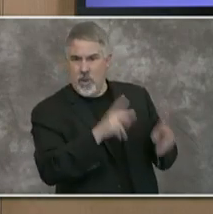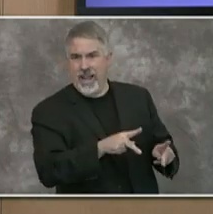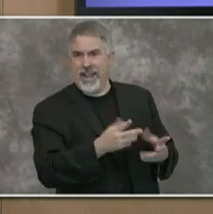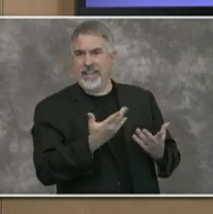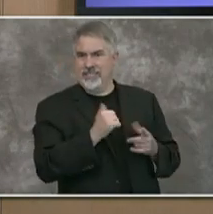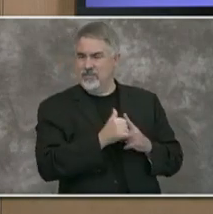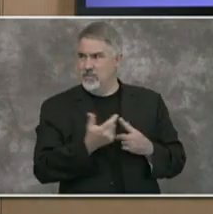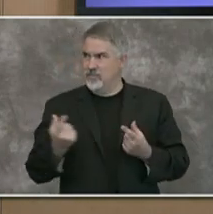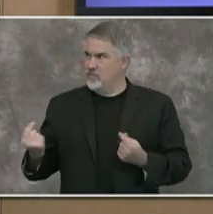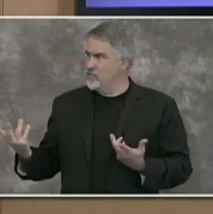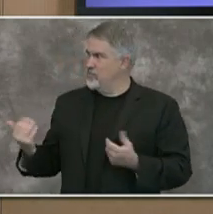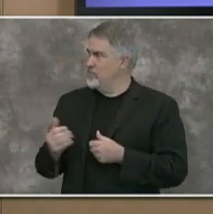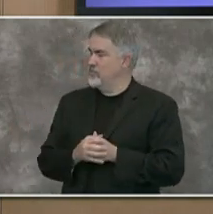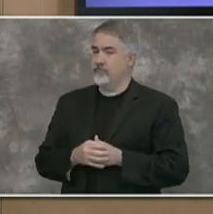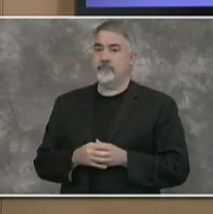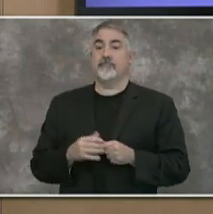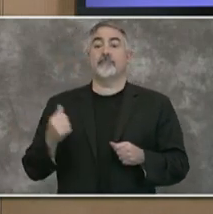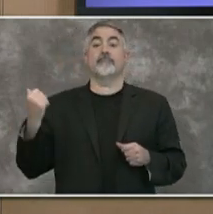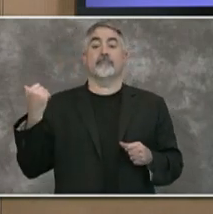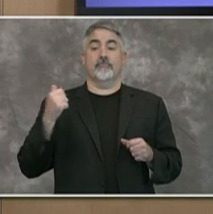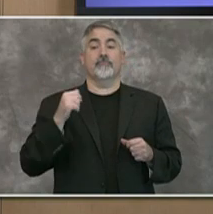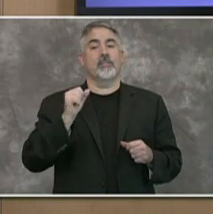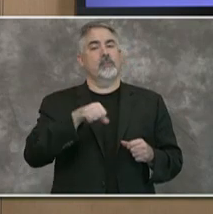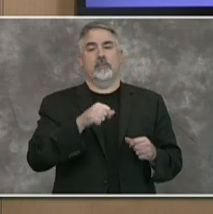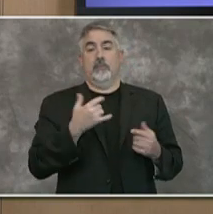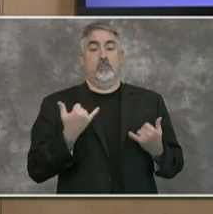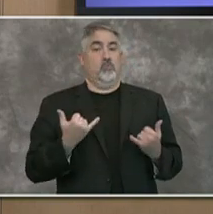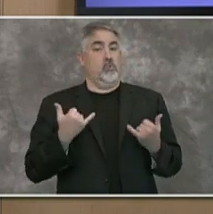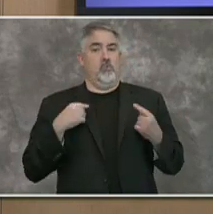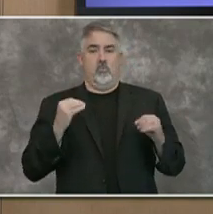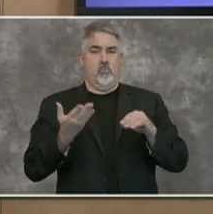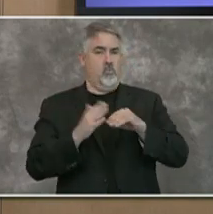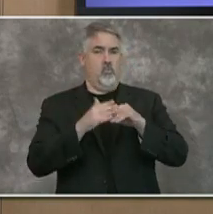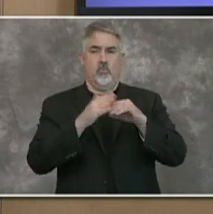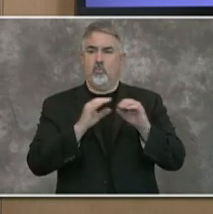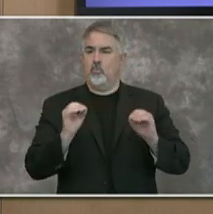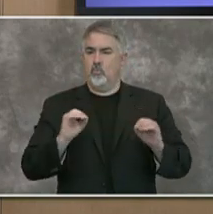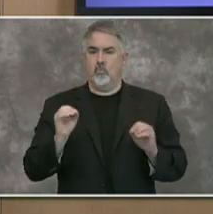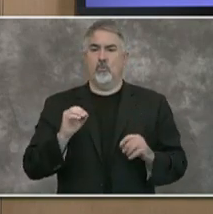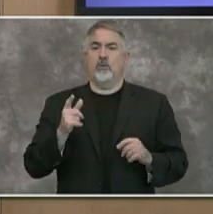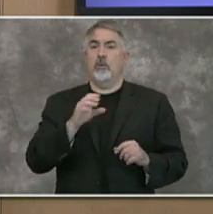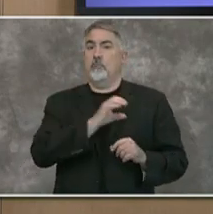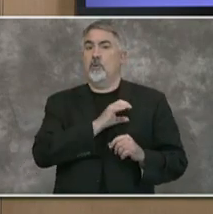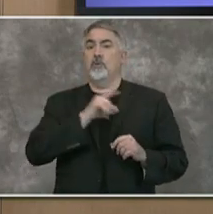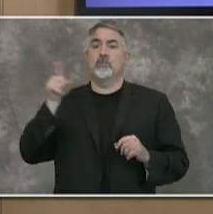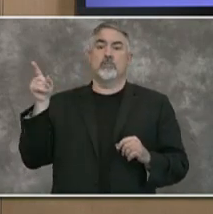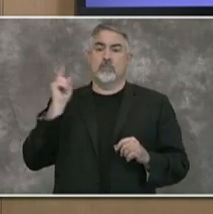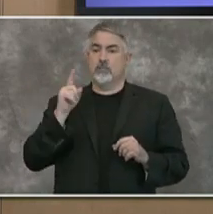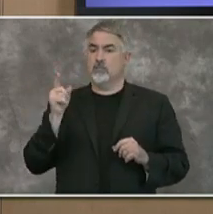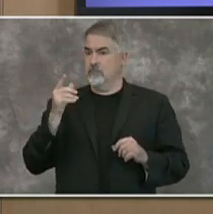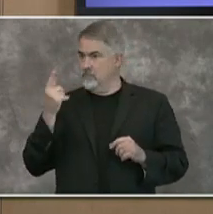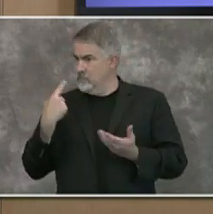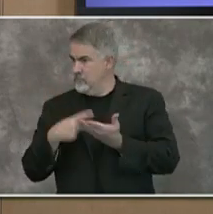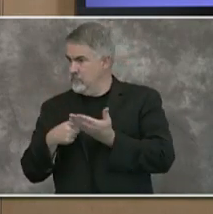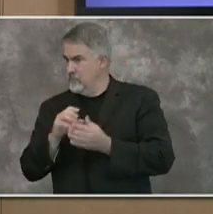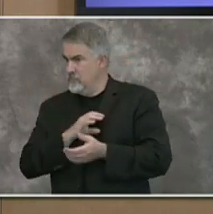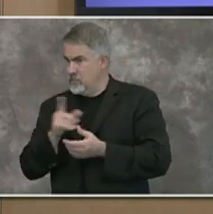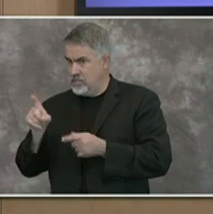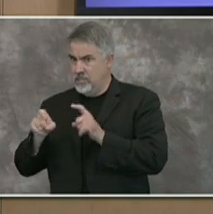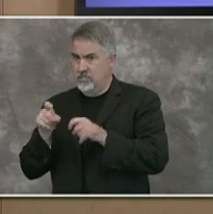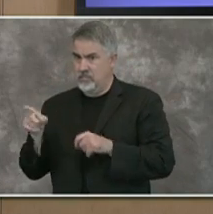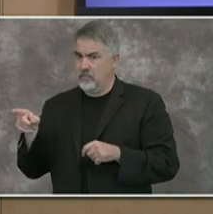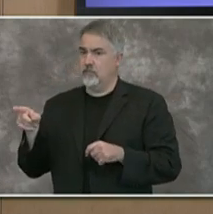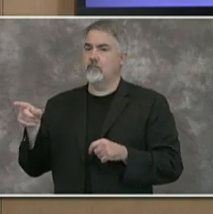to date, we have not seen an increase in domestic violence, either through the Sheriff's Department or when I talked to Chief Nislett 2 days ago. And that is